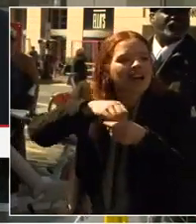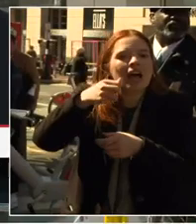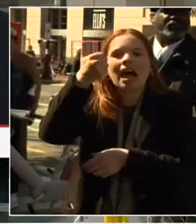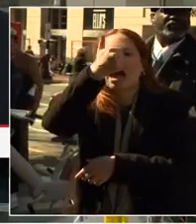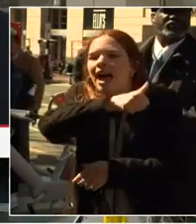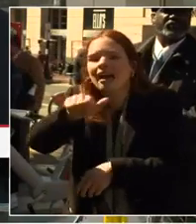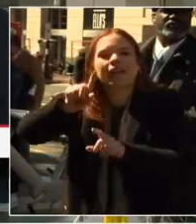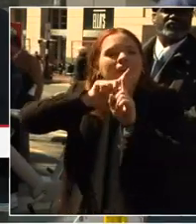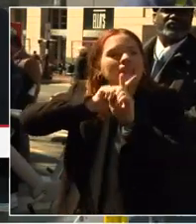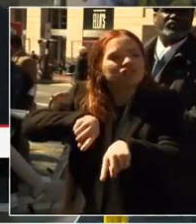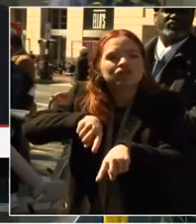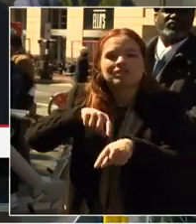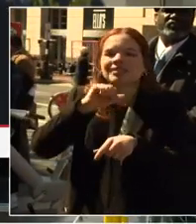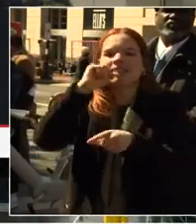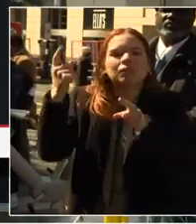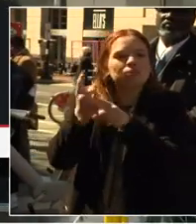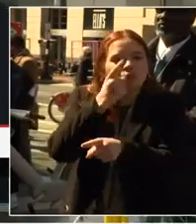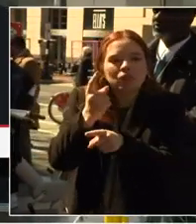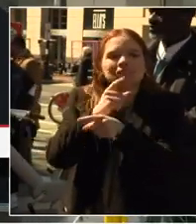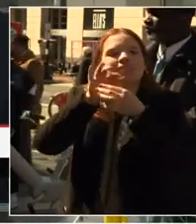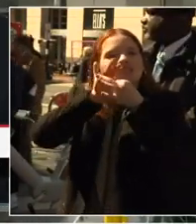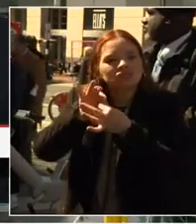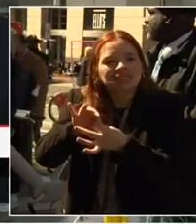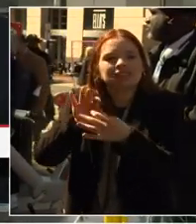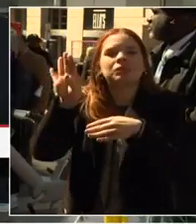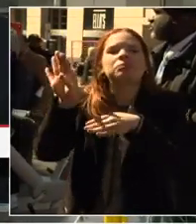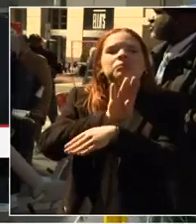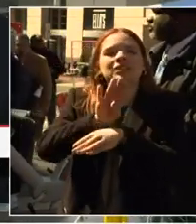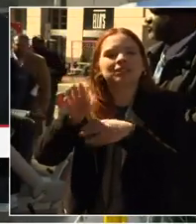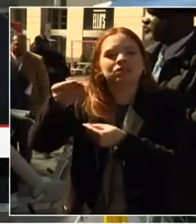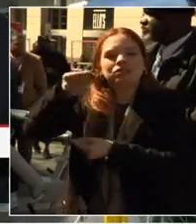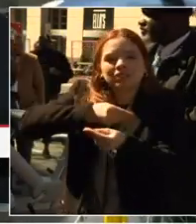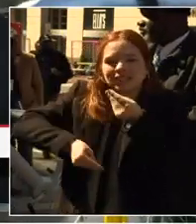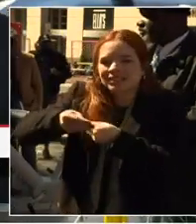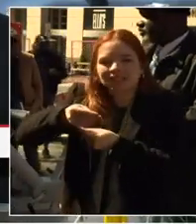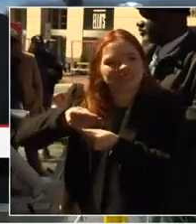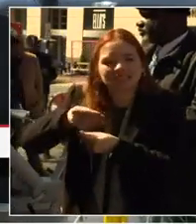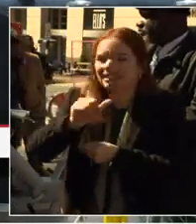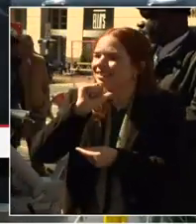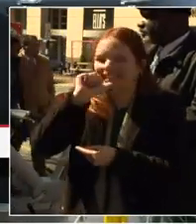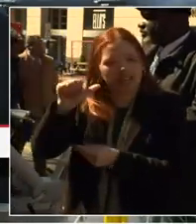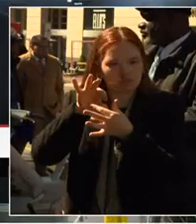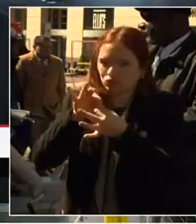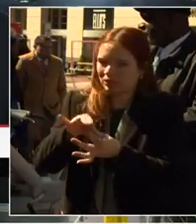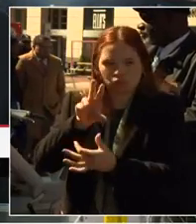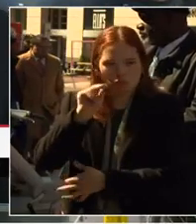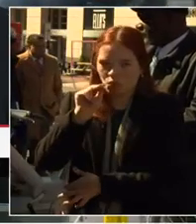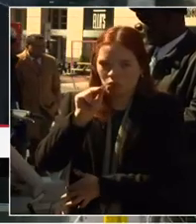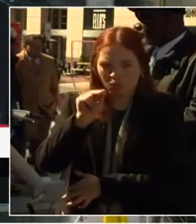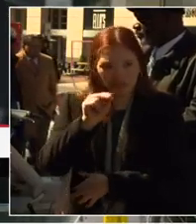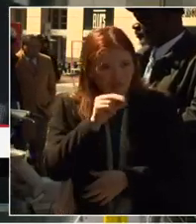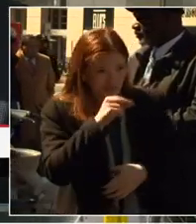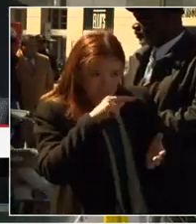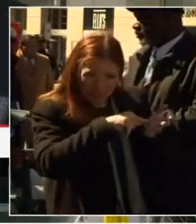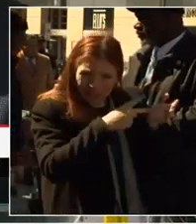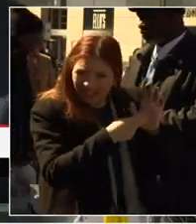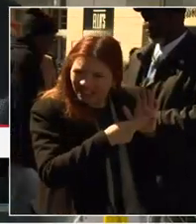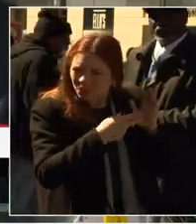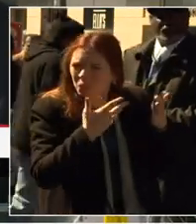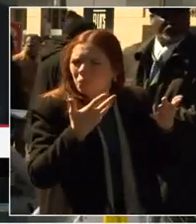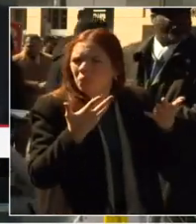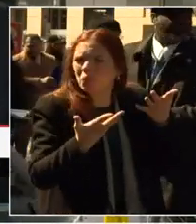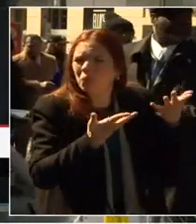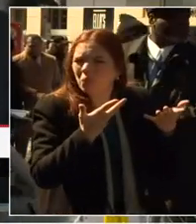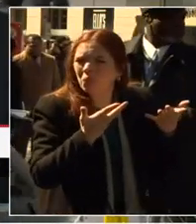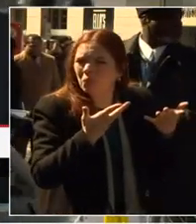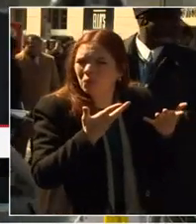of improprieties related to business transactions. Does that mean what? Pay to